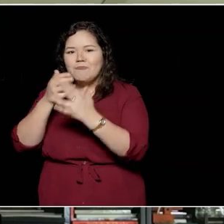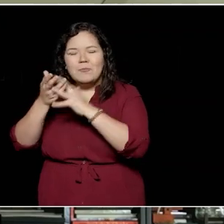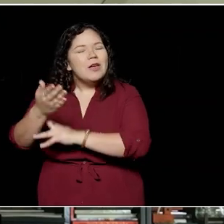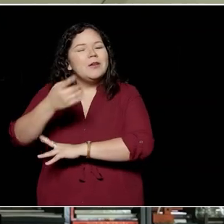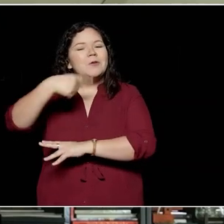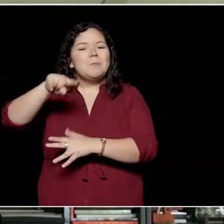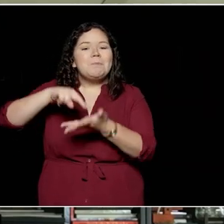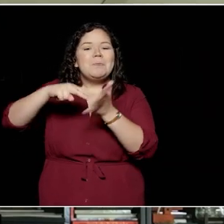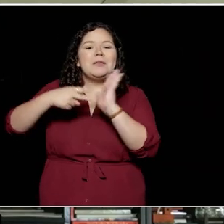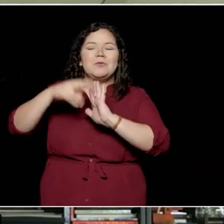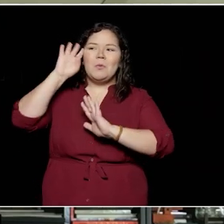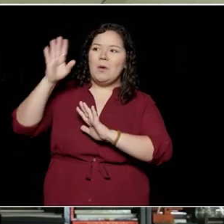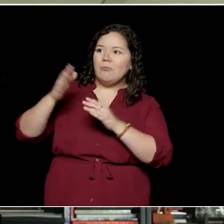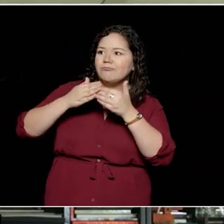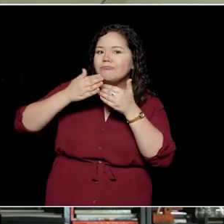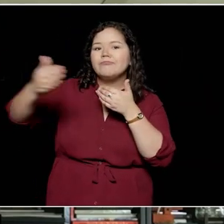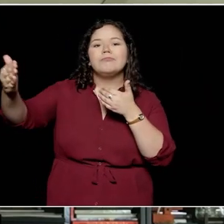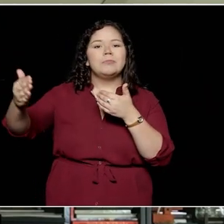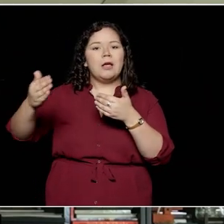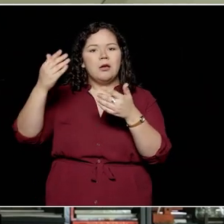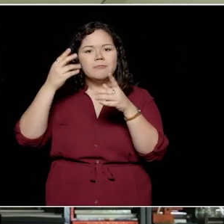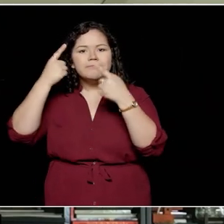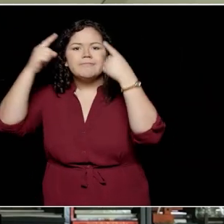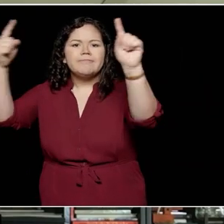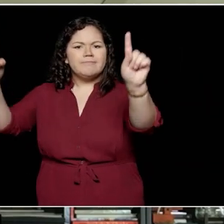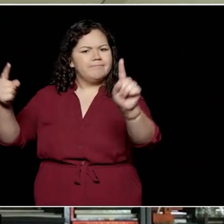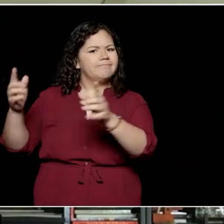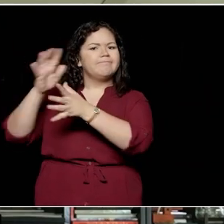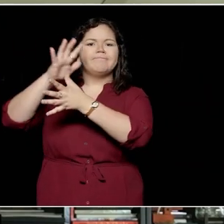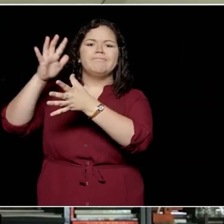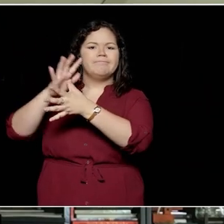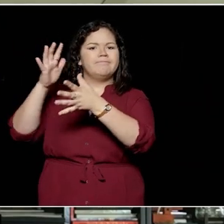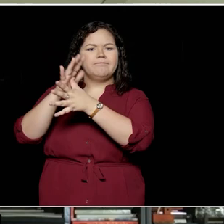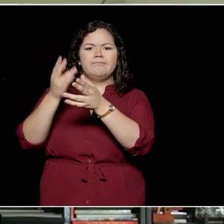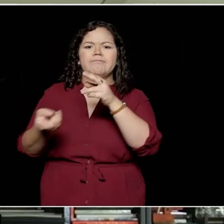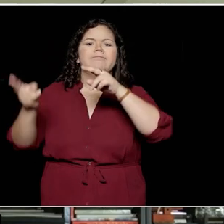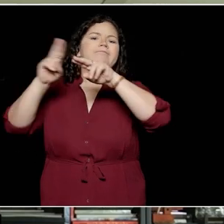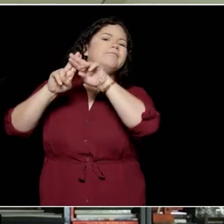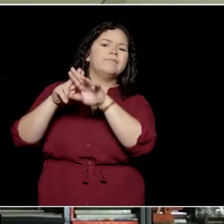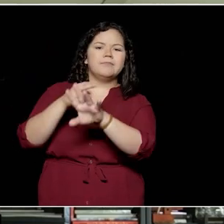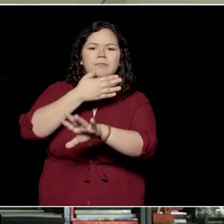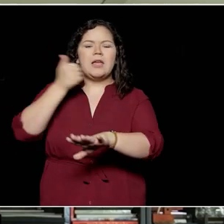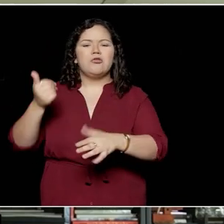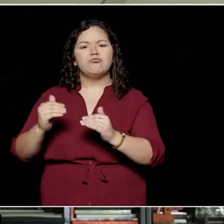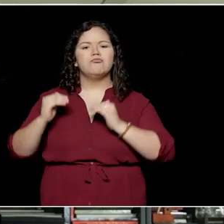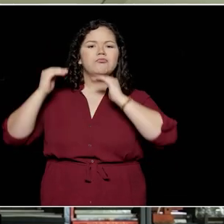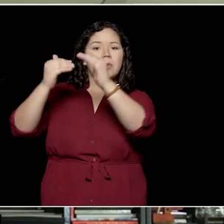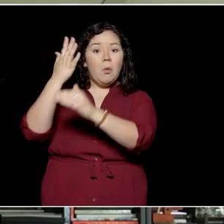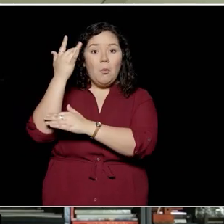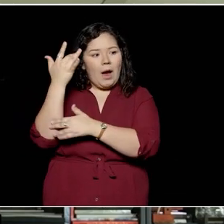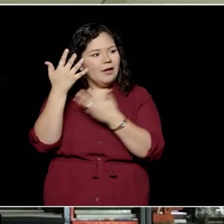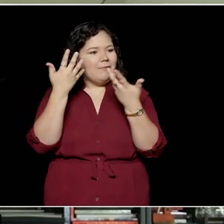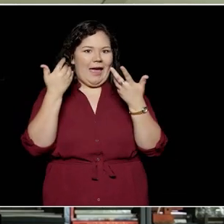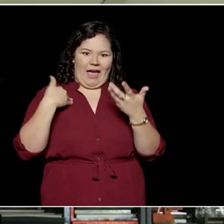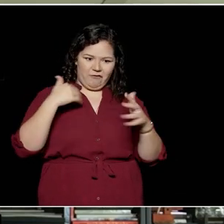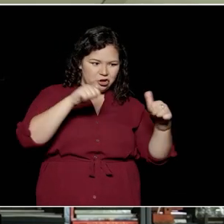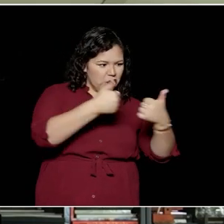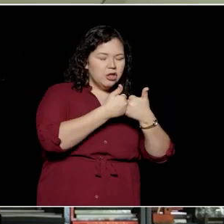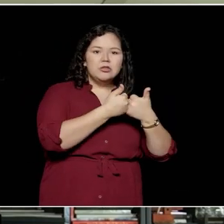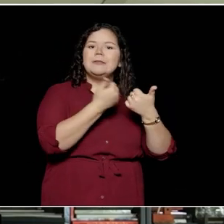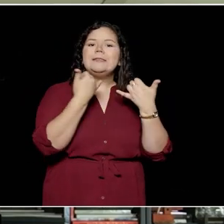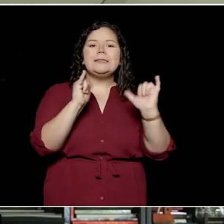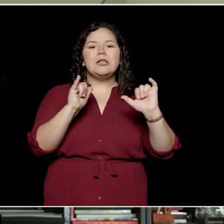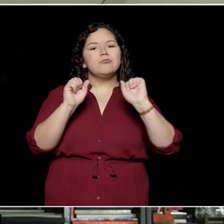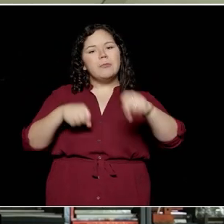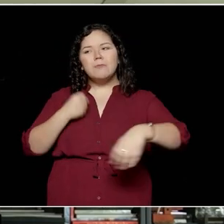prove to be one of the most effective, the most accomplished in at least a generation, as you've proven your ability to respond to challenges when they